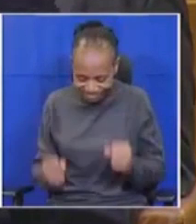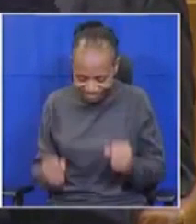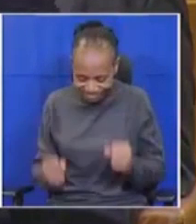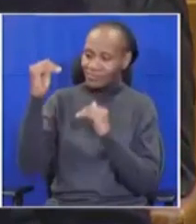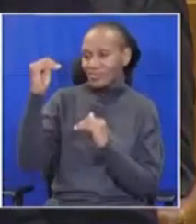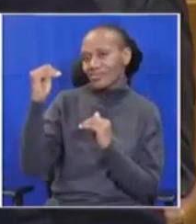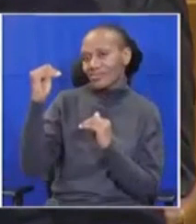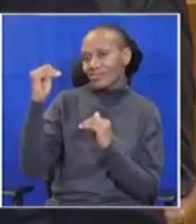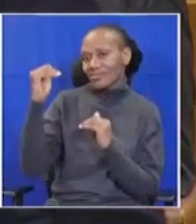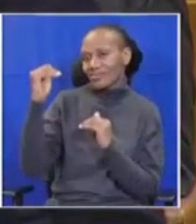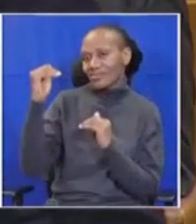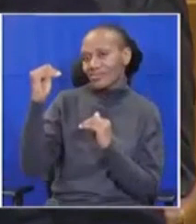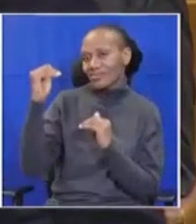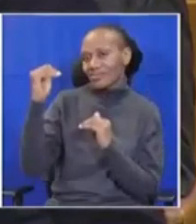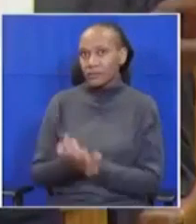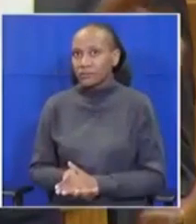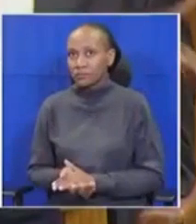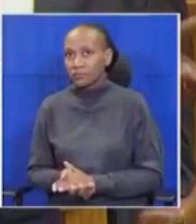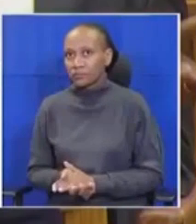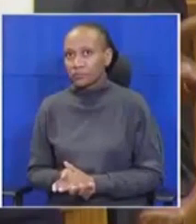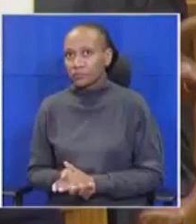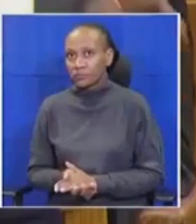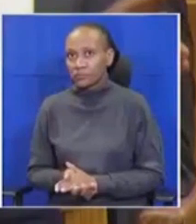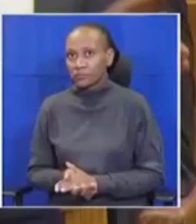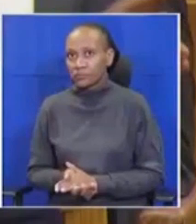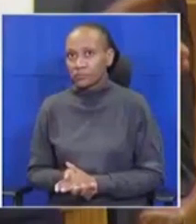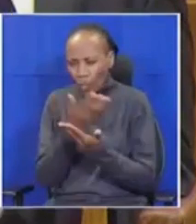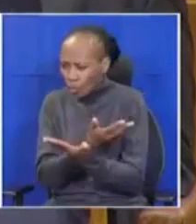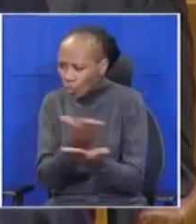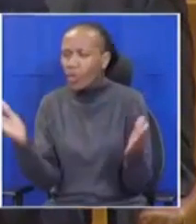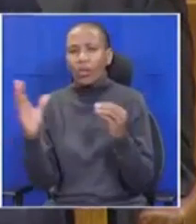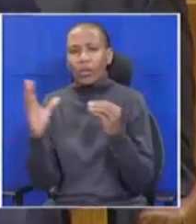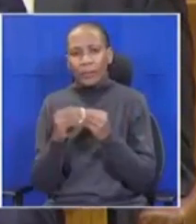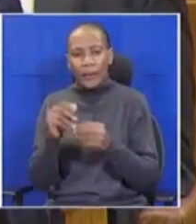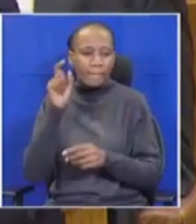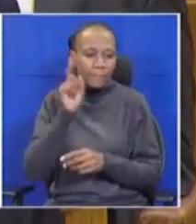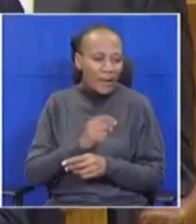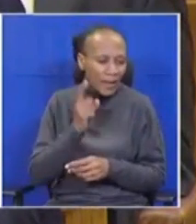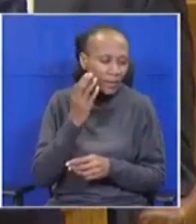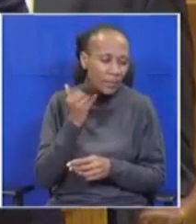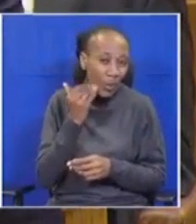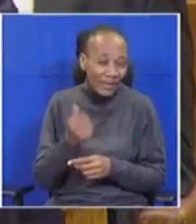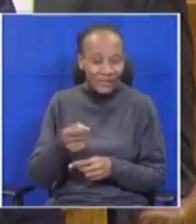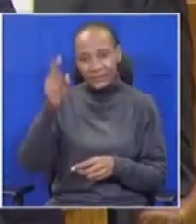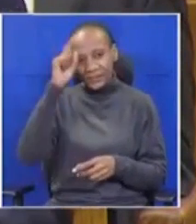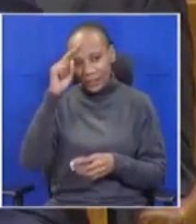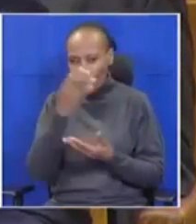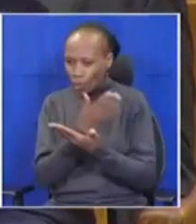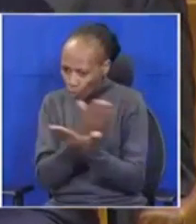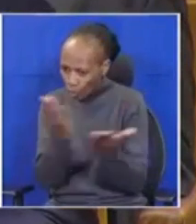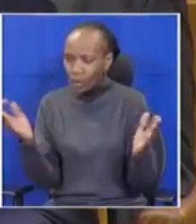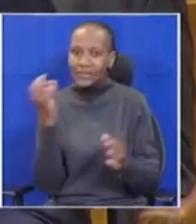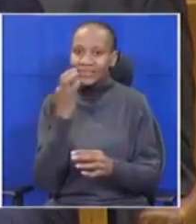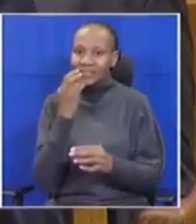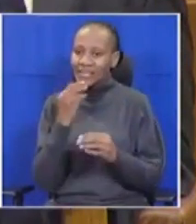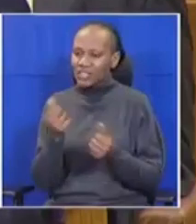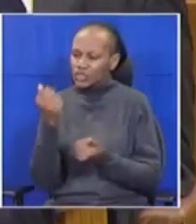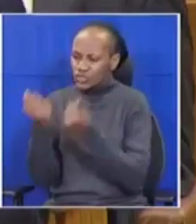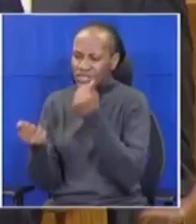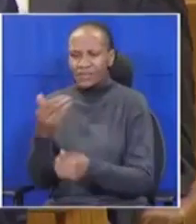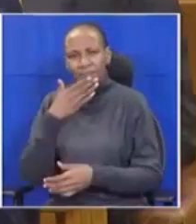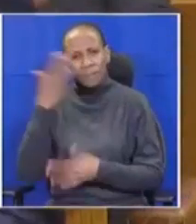race. And I think every member who sits here, black or stands committed to addressing that injustice. And